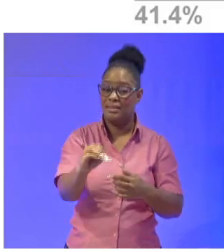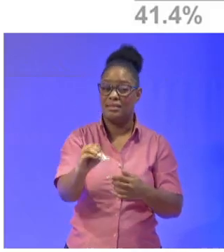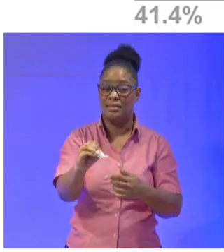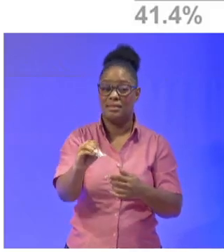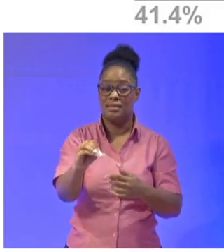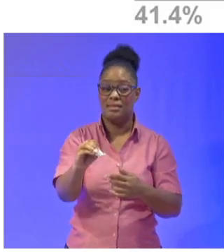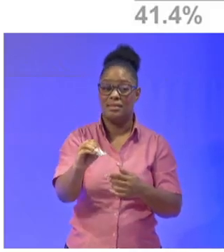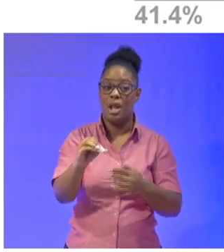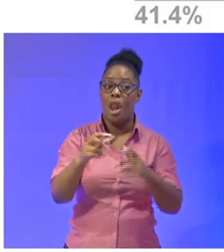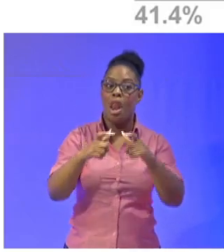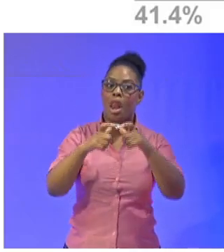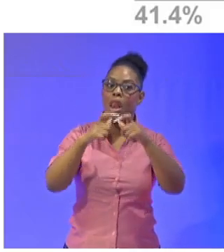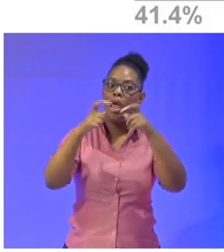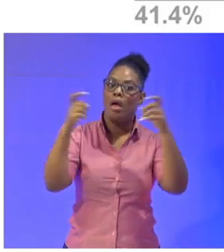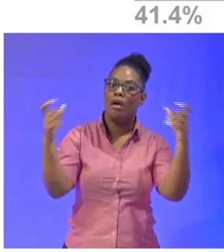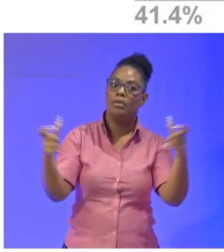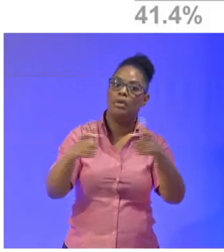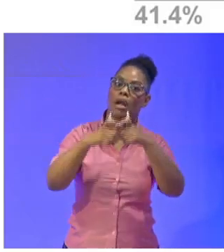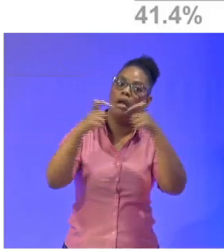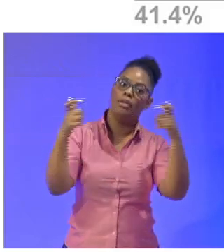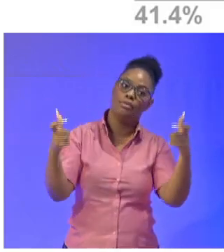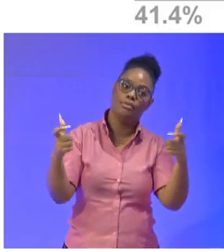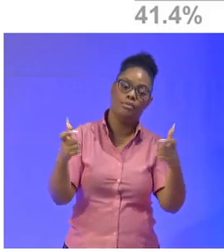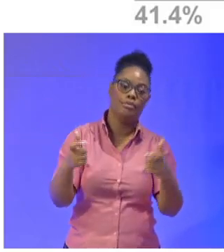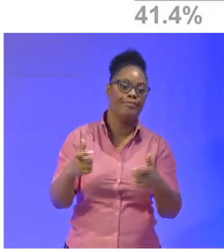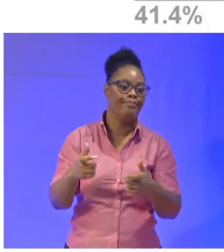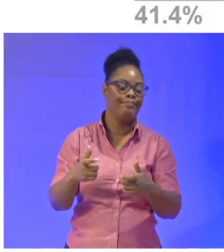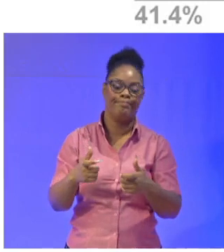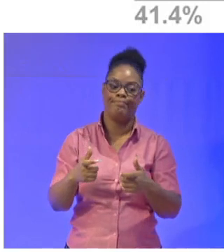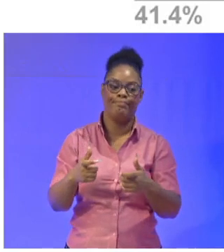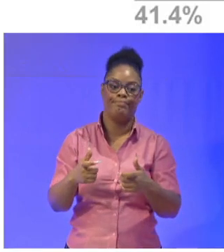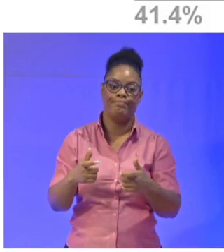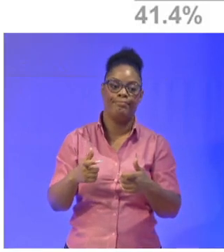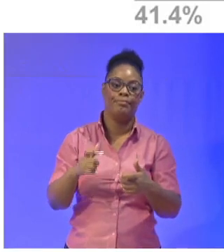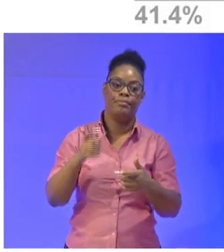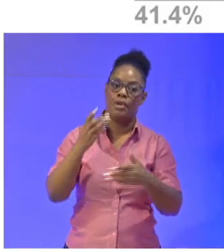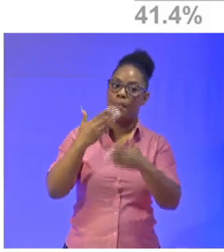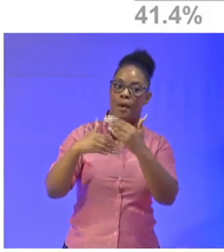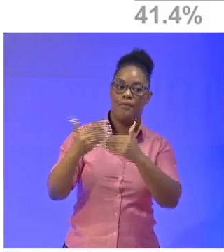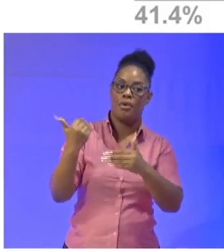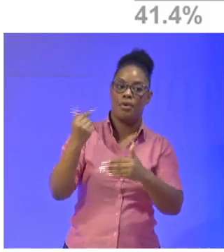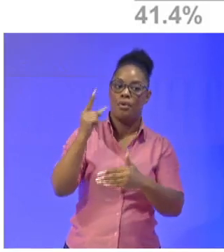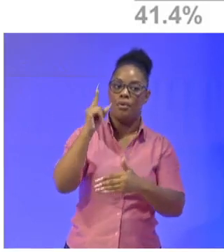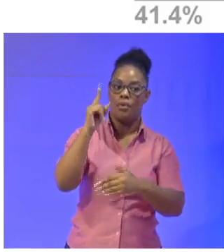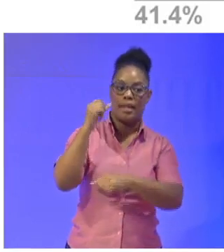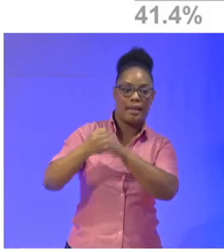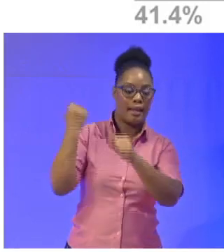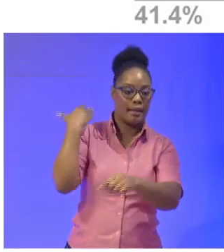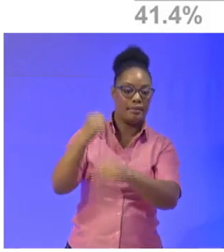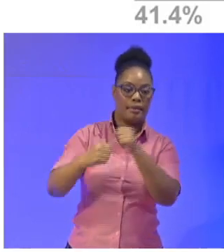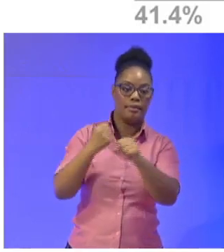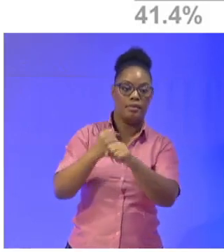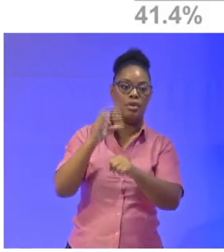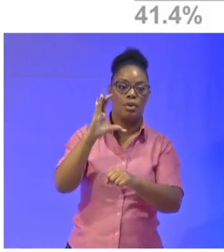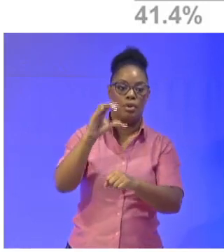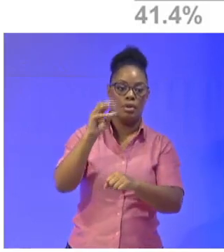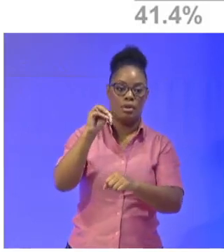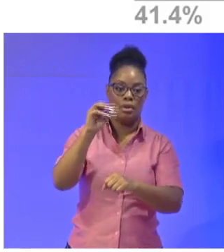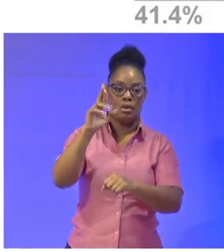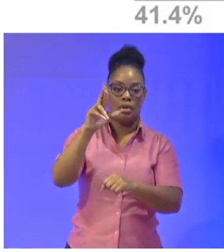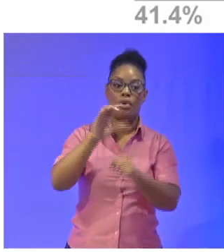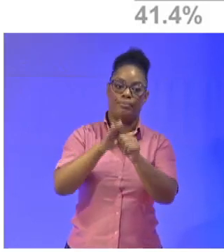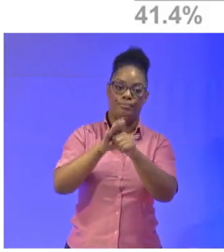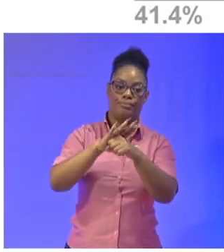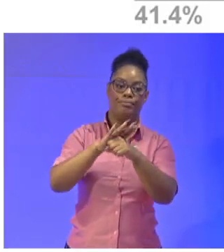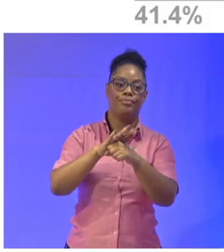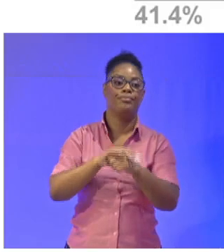large number. What we have seen traditionally over the last year or two is that County Caroni and Victoria, at least for the last 6 months or a